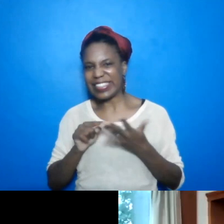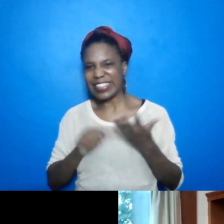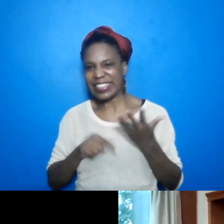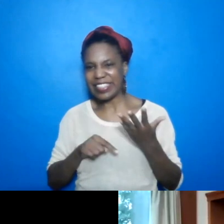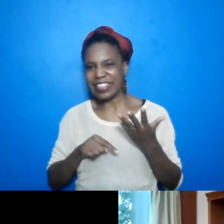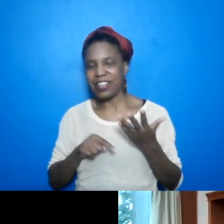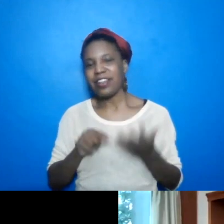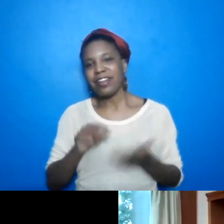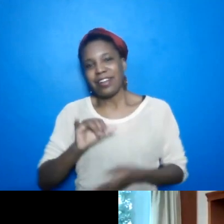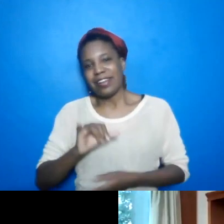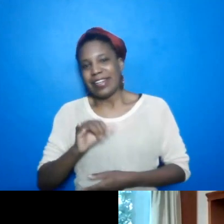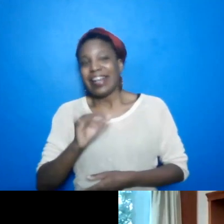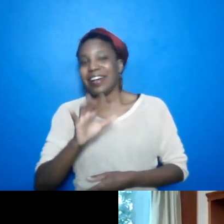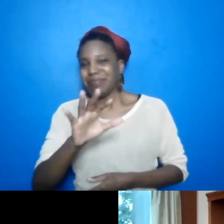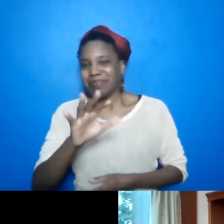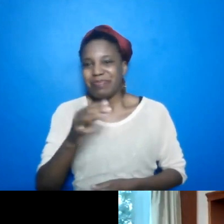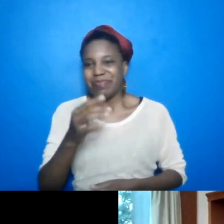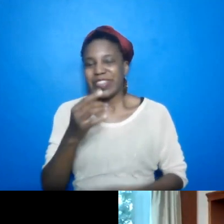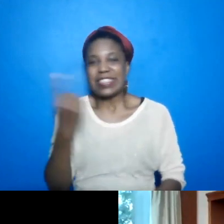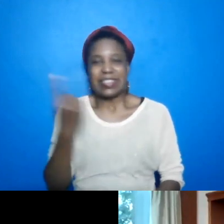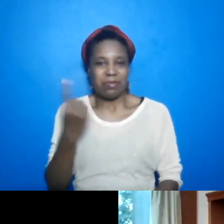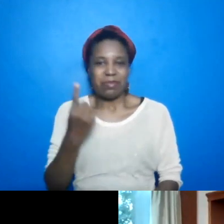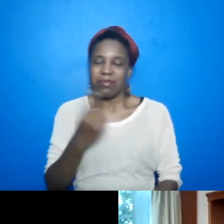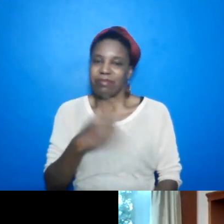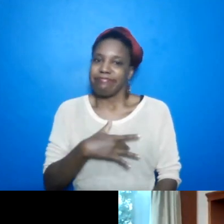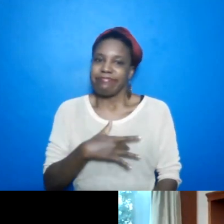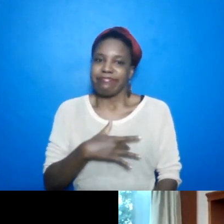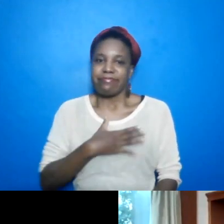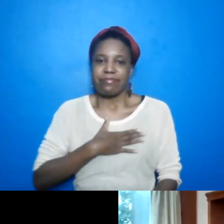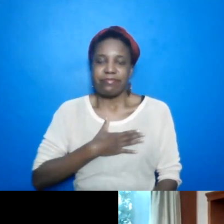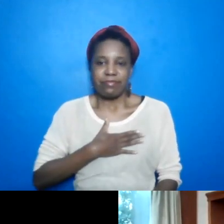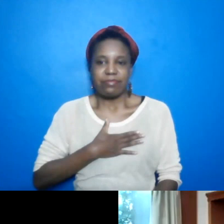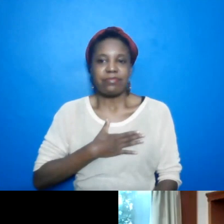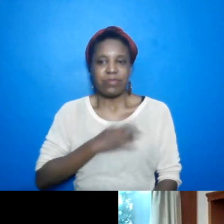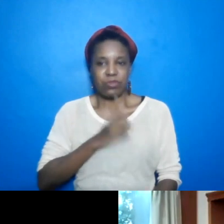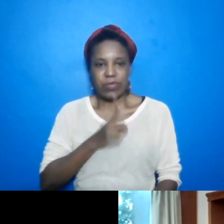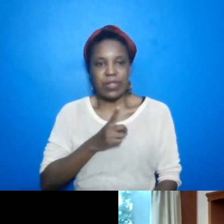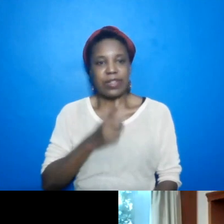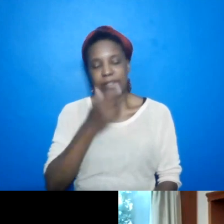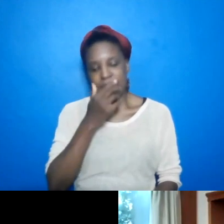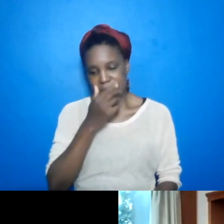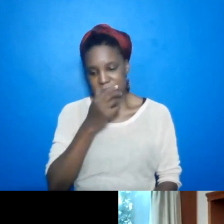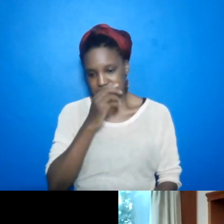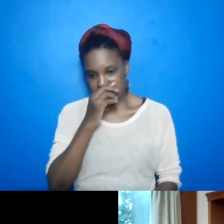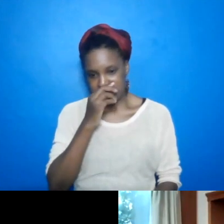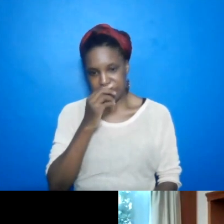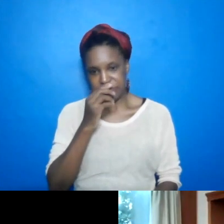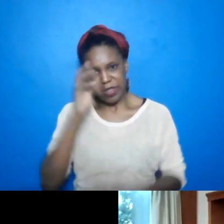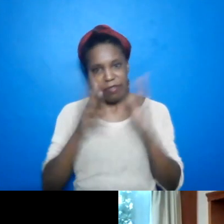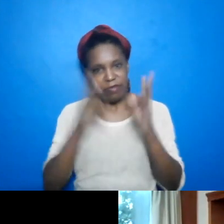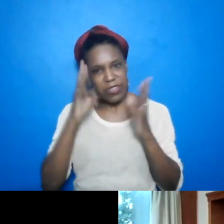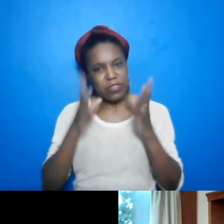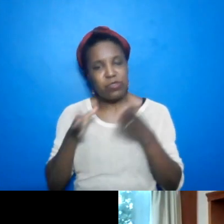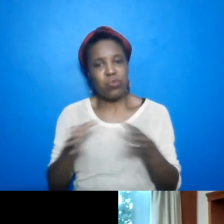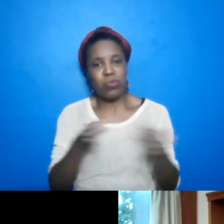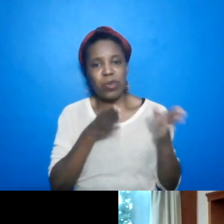I still think is one of the most touching and inventive ways of creating a space of safety in their community.